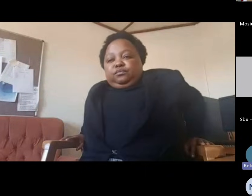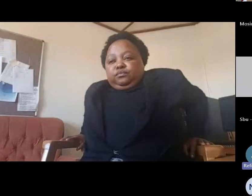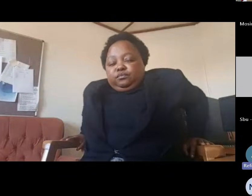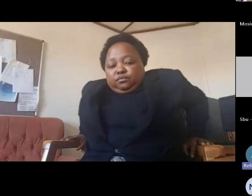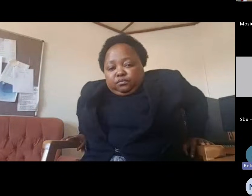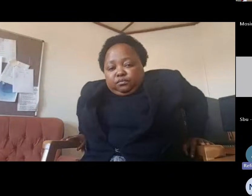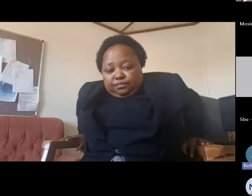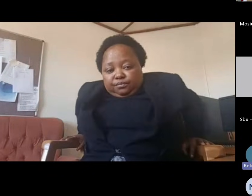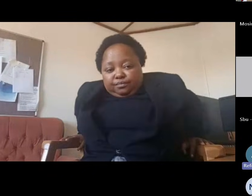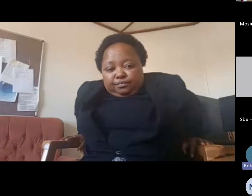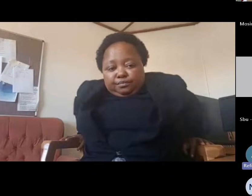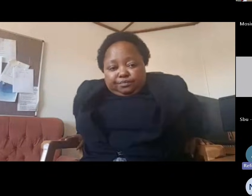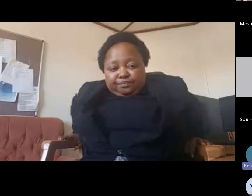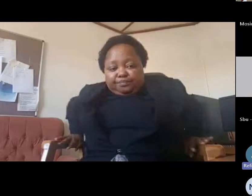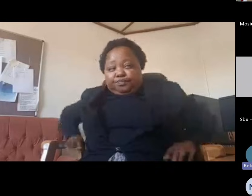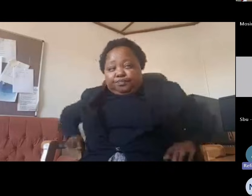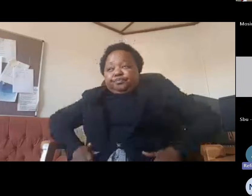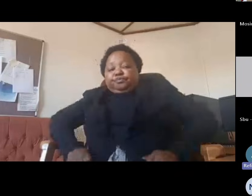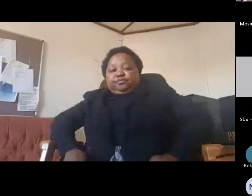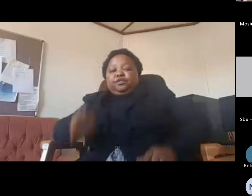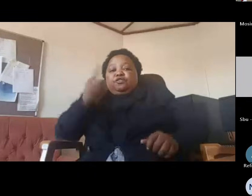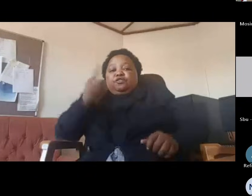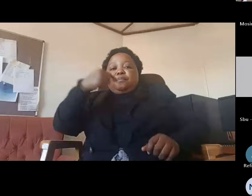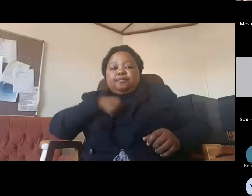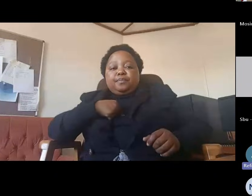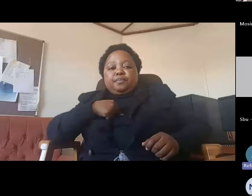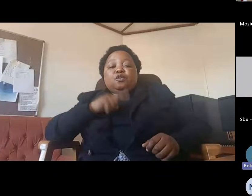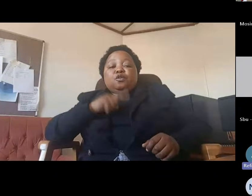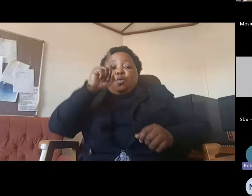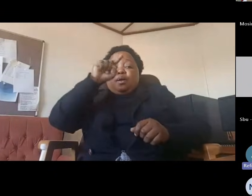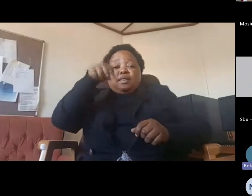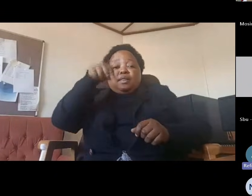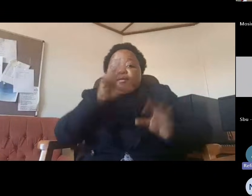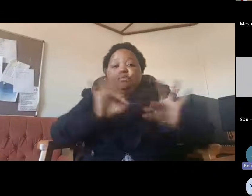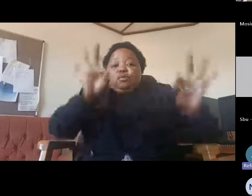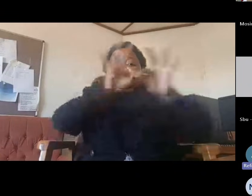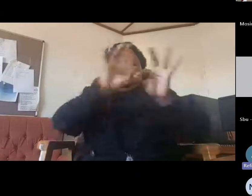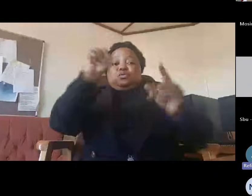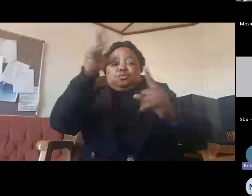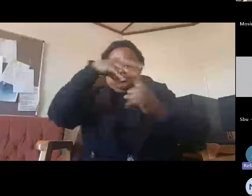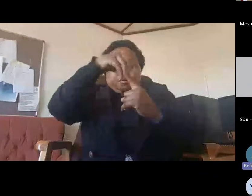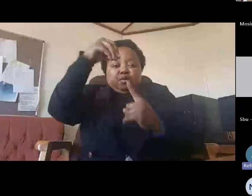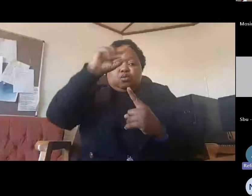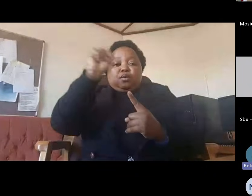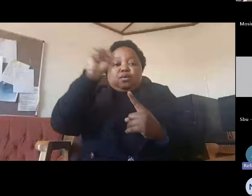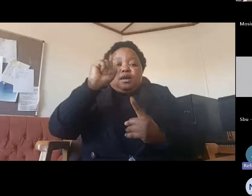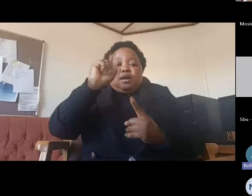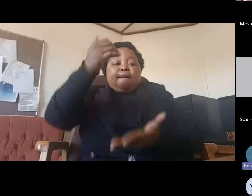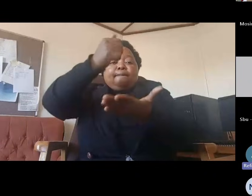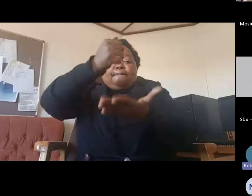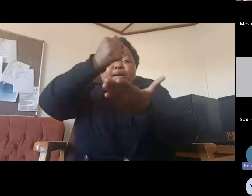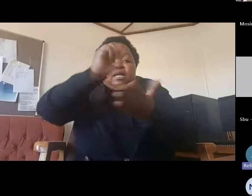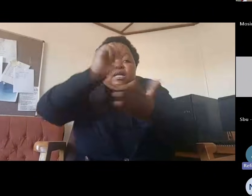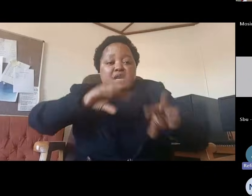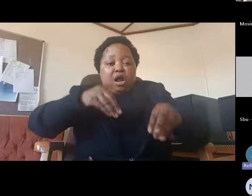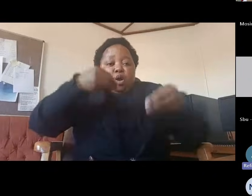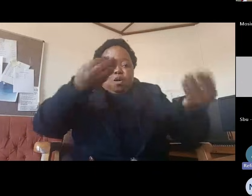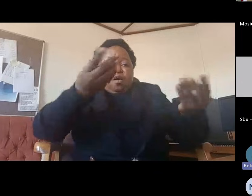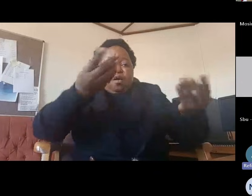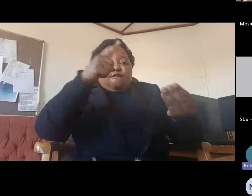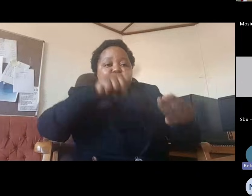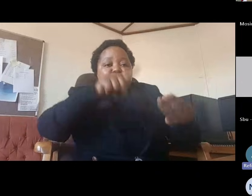thing is budget allocation. Budget allocation for different